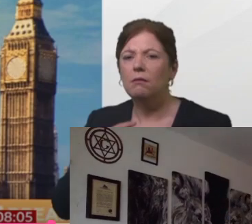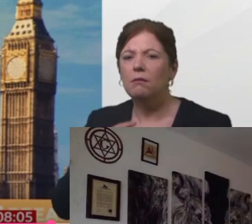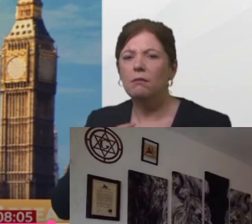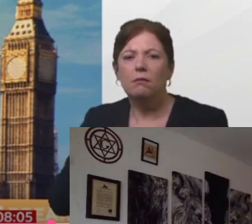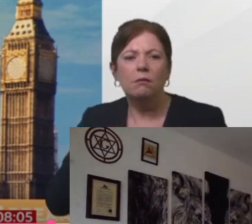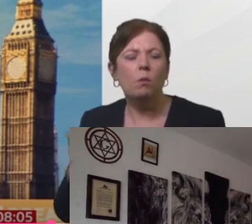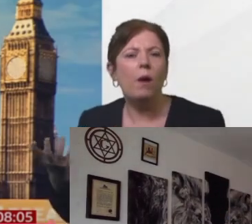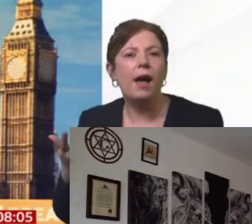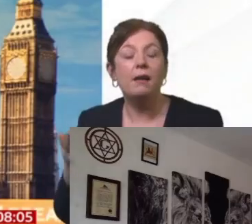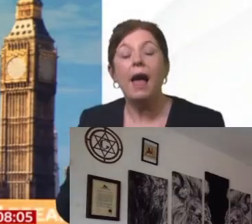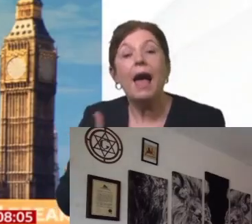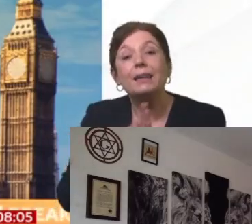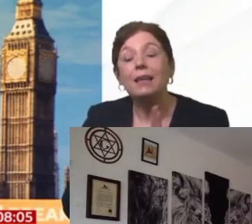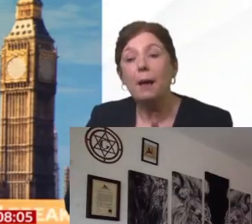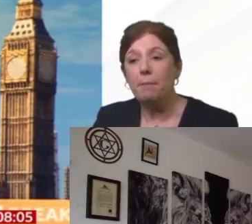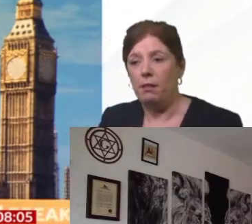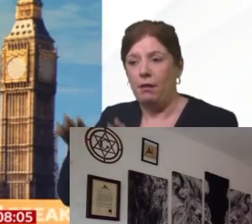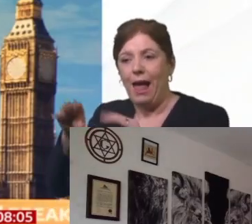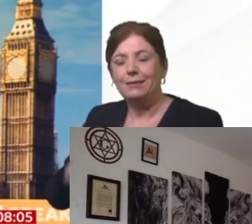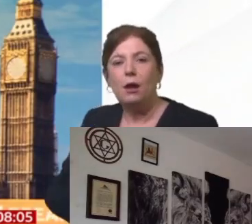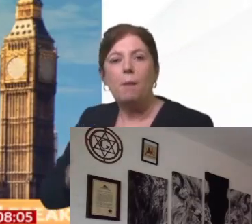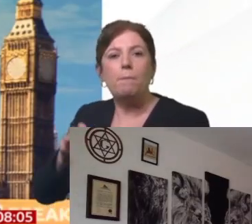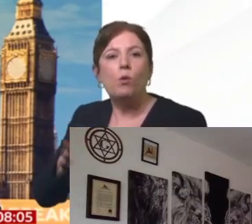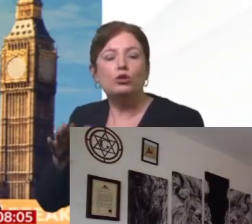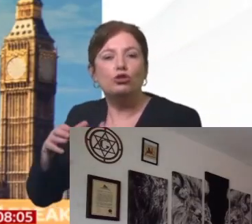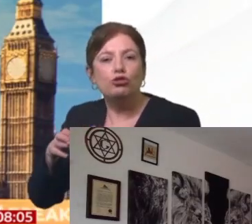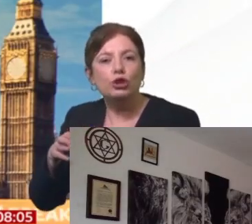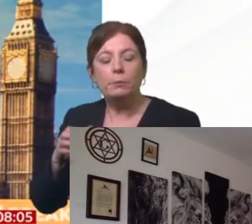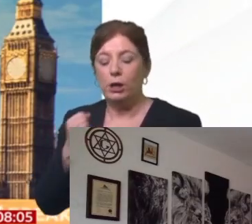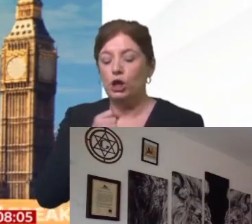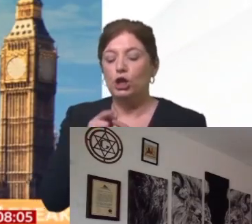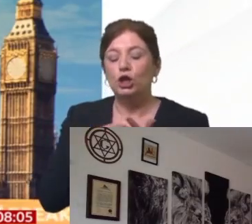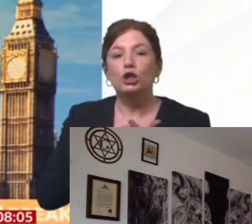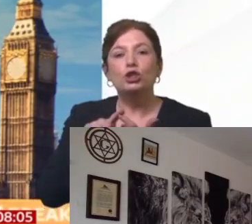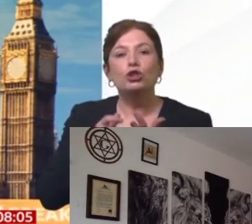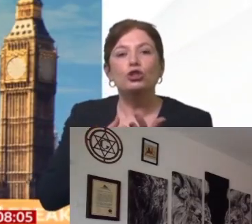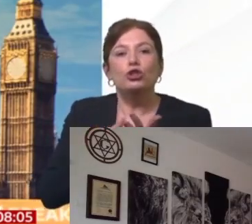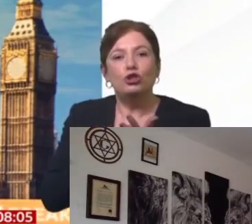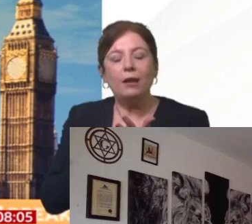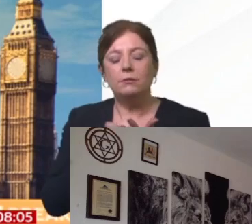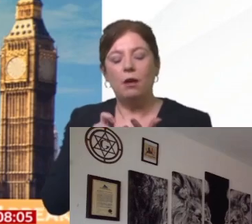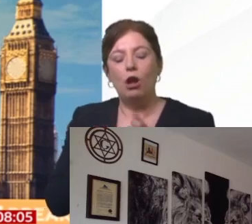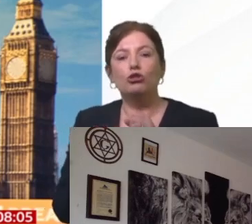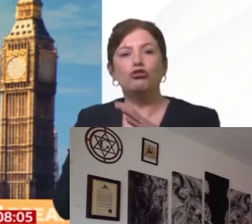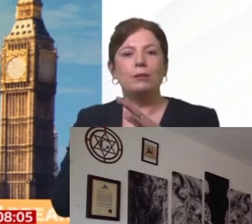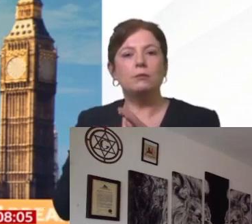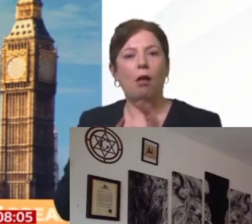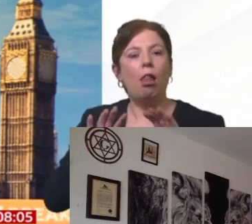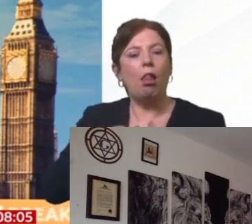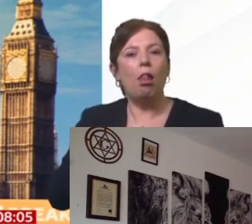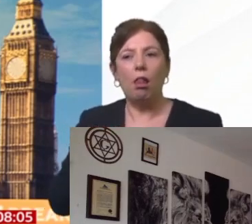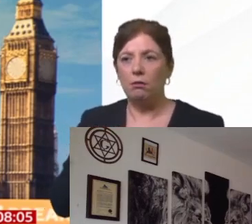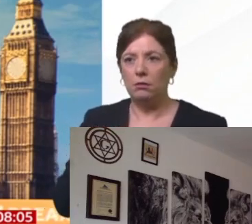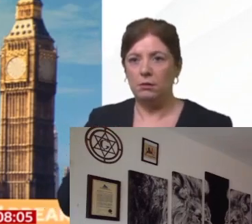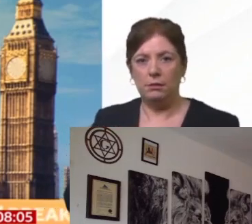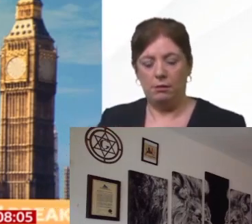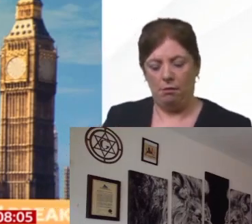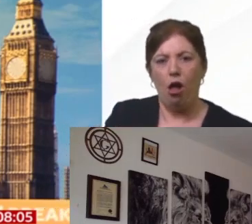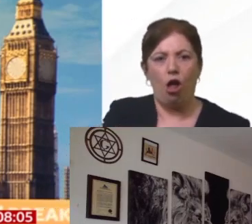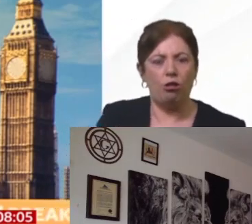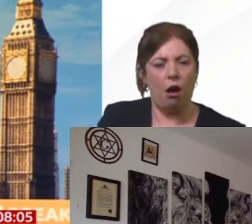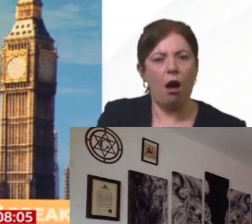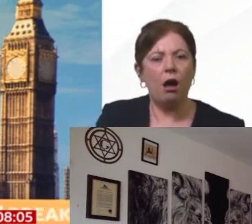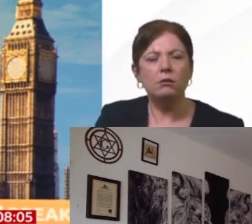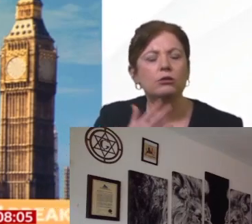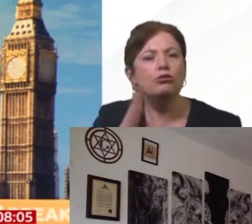Wonder why. Abortion groups or gender critical campaigners might end up being covered by this new definition when they shouldn't be. But crucially,